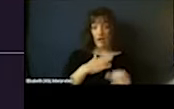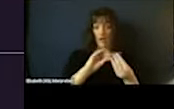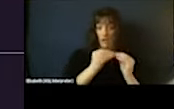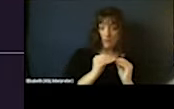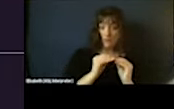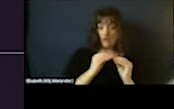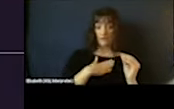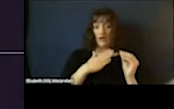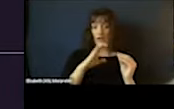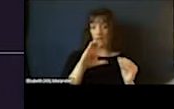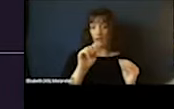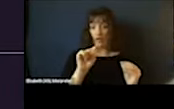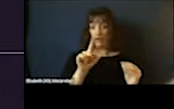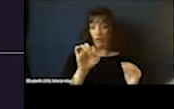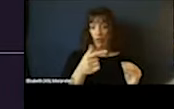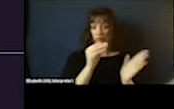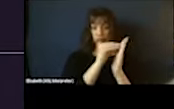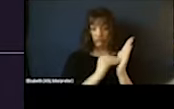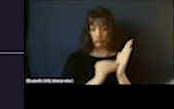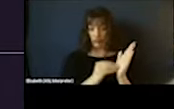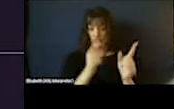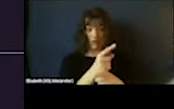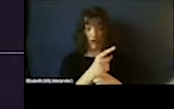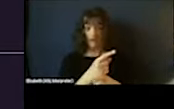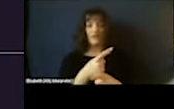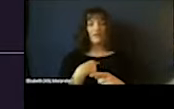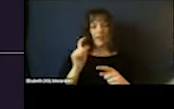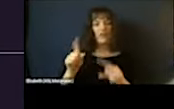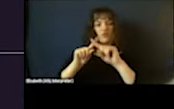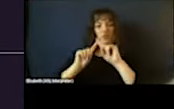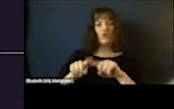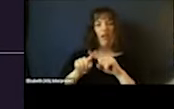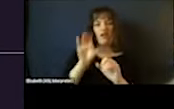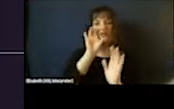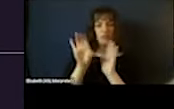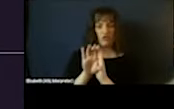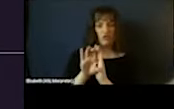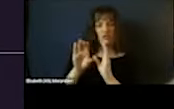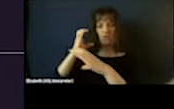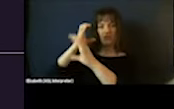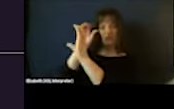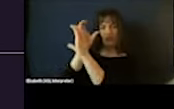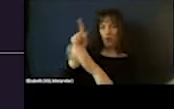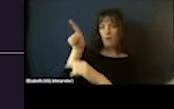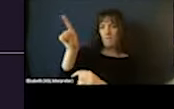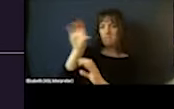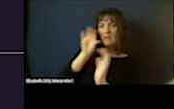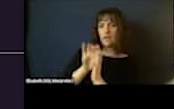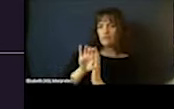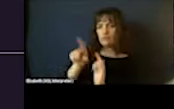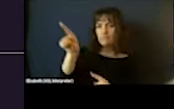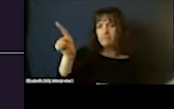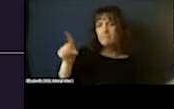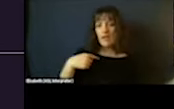studying. And I had to rely on images taken by telescopes. And whenever I had to do that, that was a little bit difficult. Sometimes